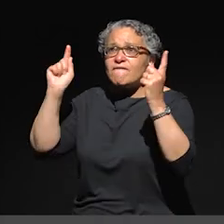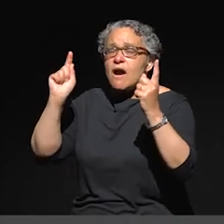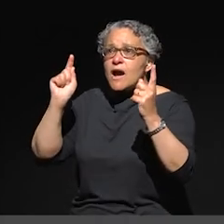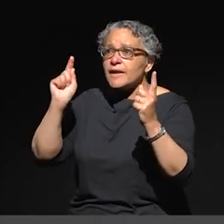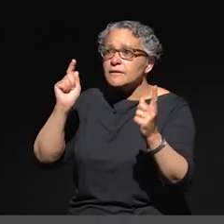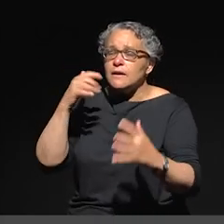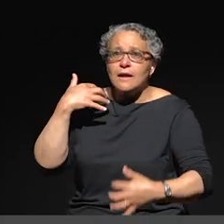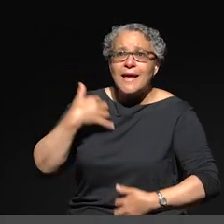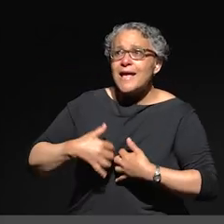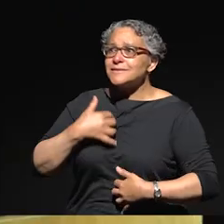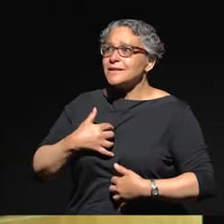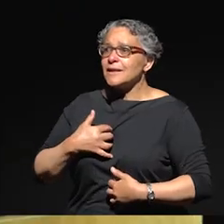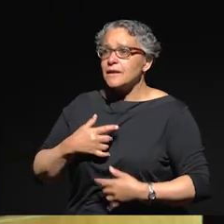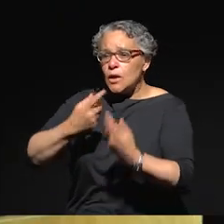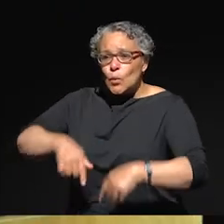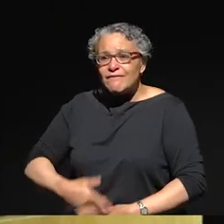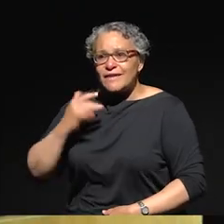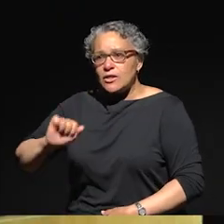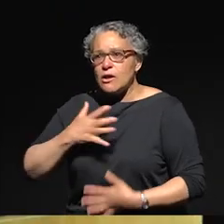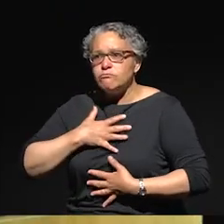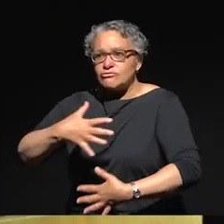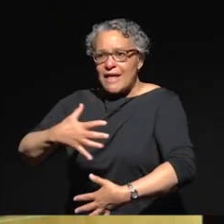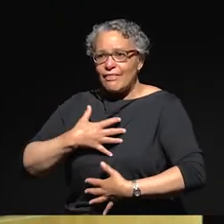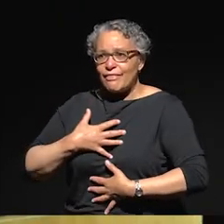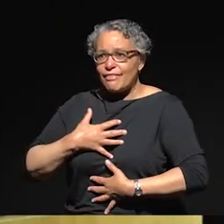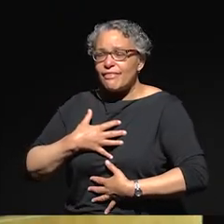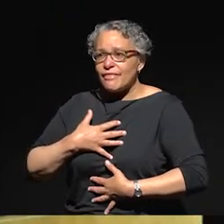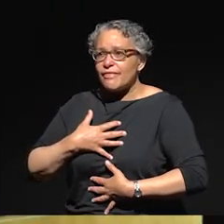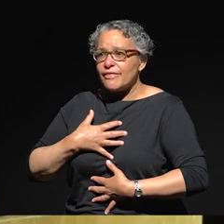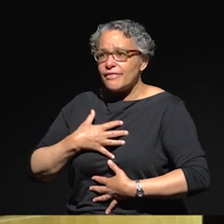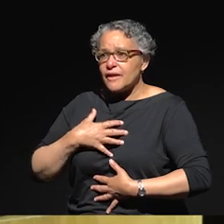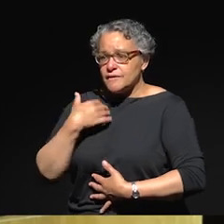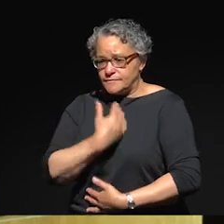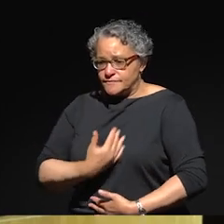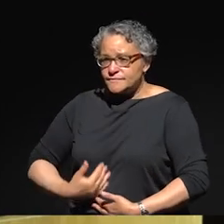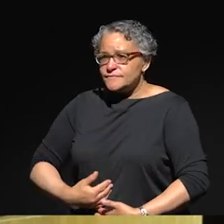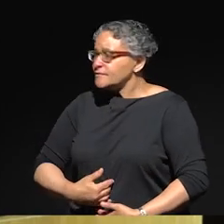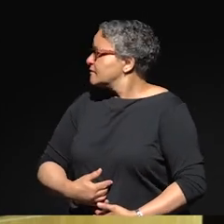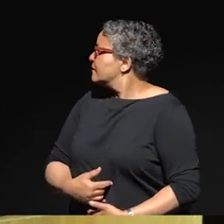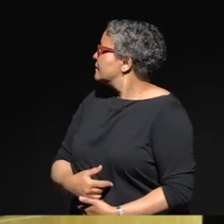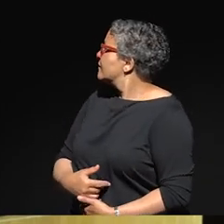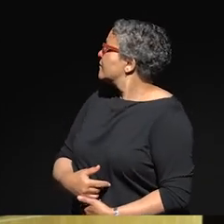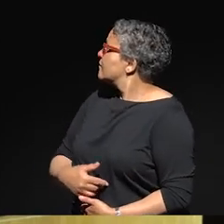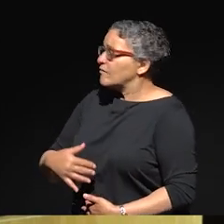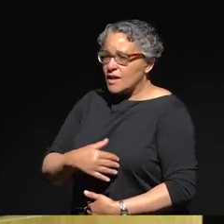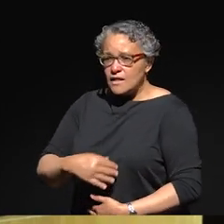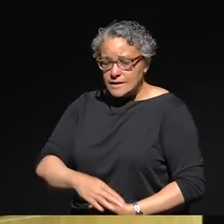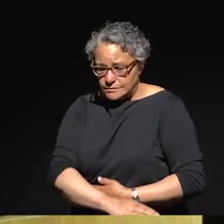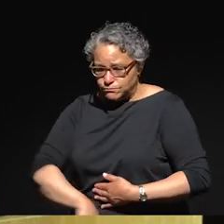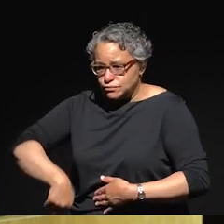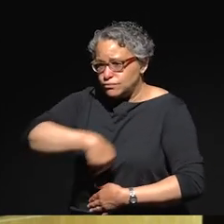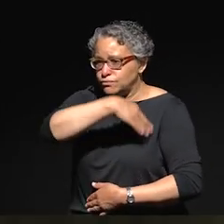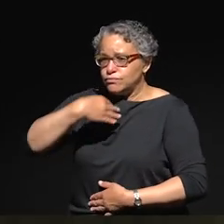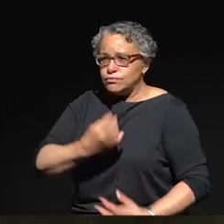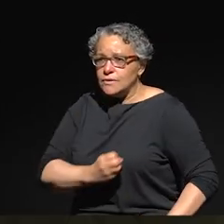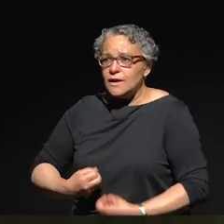feel the breath in her body. And the serpentine description of the body has this upwards propulsive motion. What